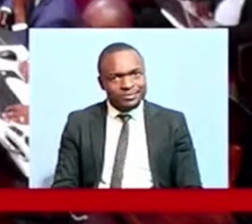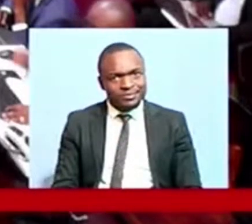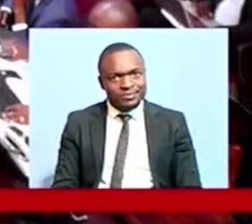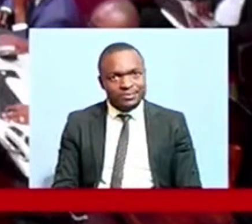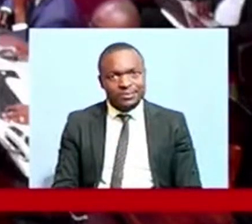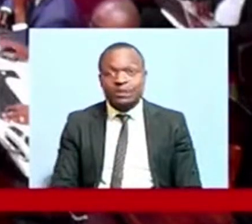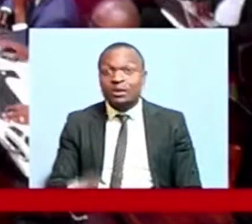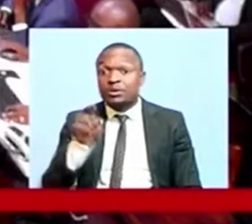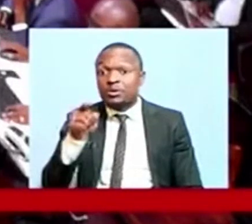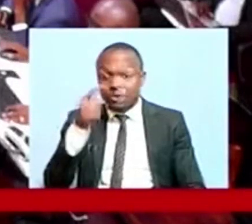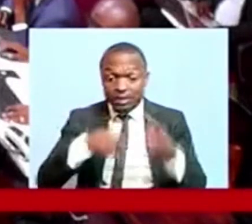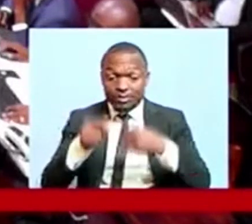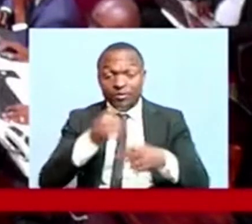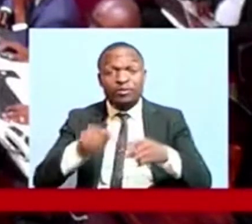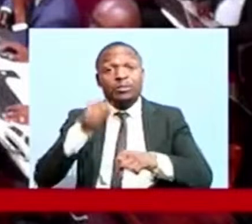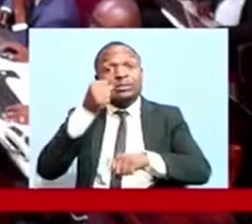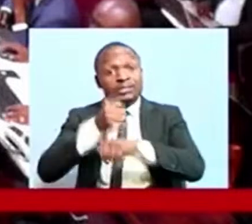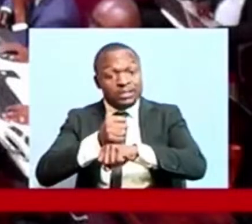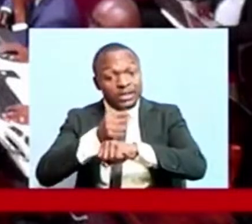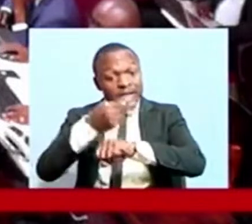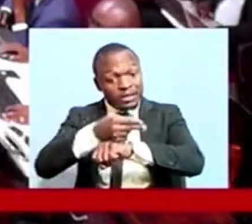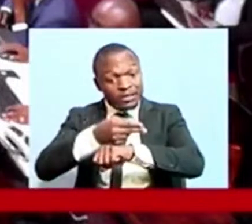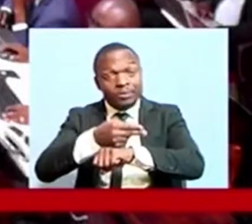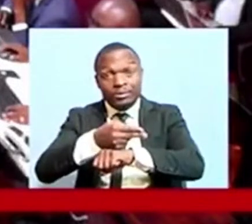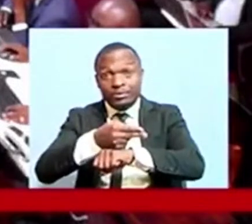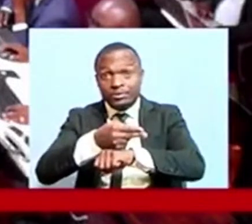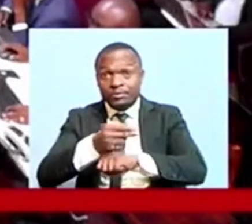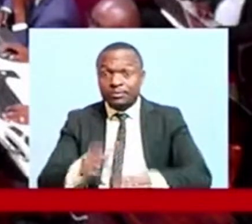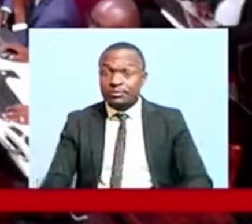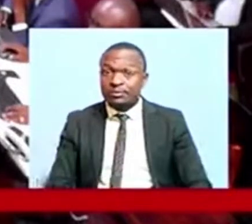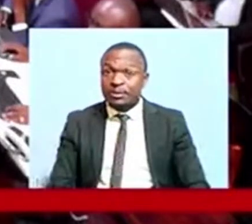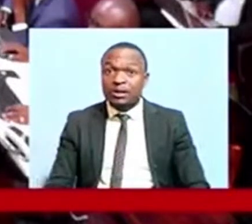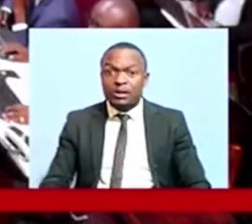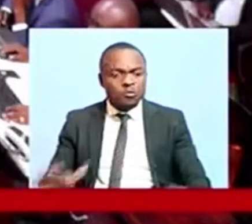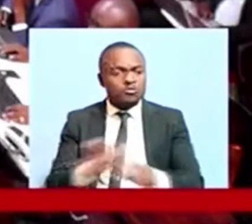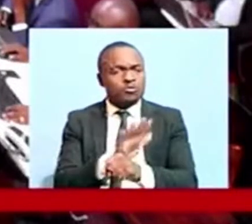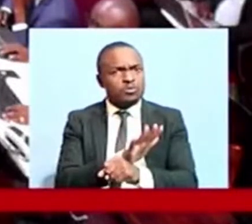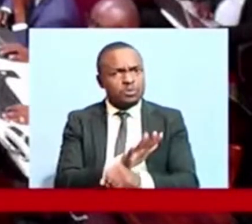You are from Center Hill. You say full